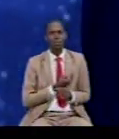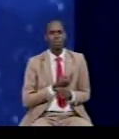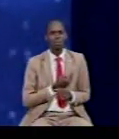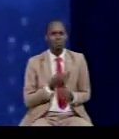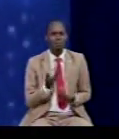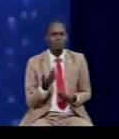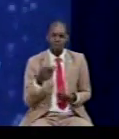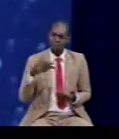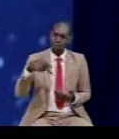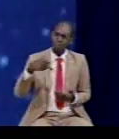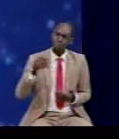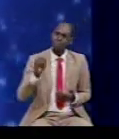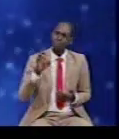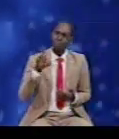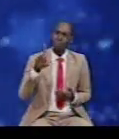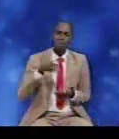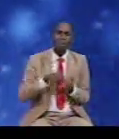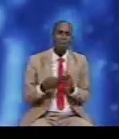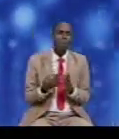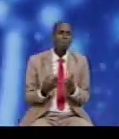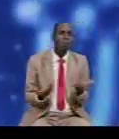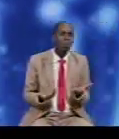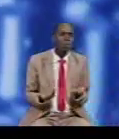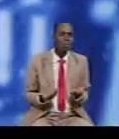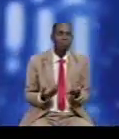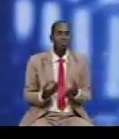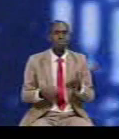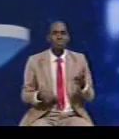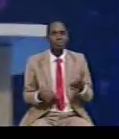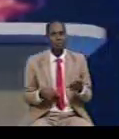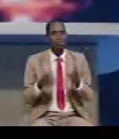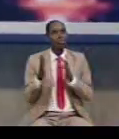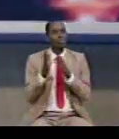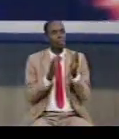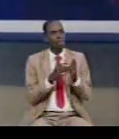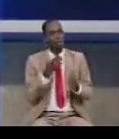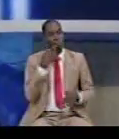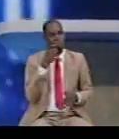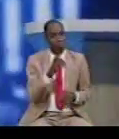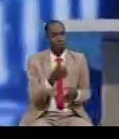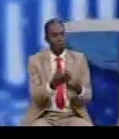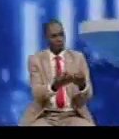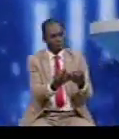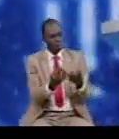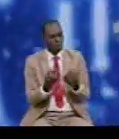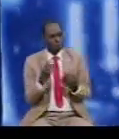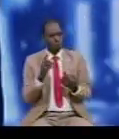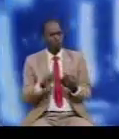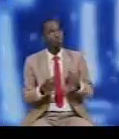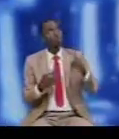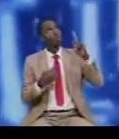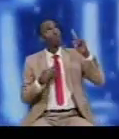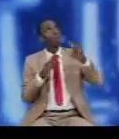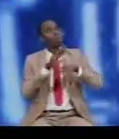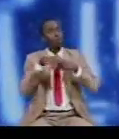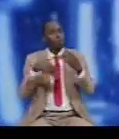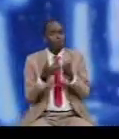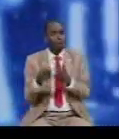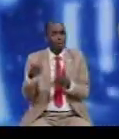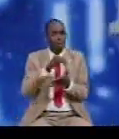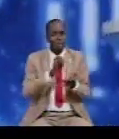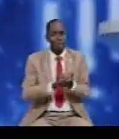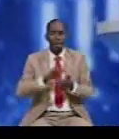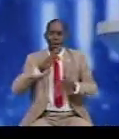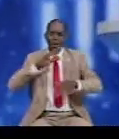what do you mean? Jesus said, come unto me, all ye that labor and are heavy laden,